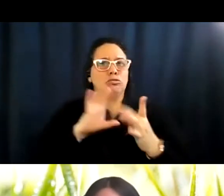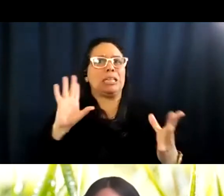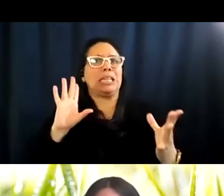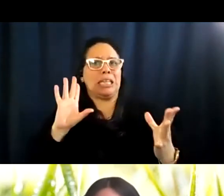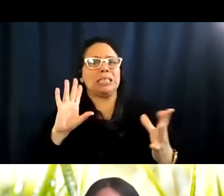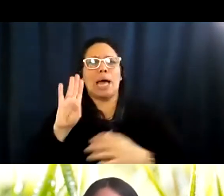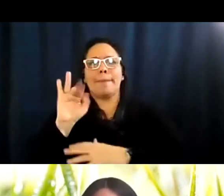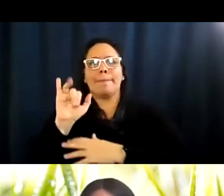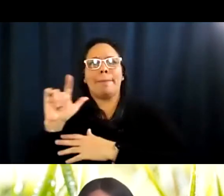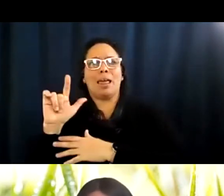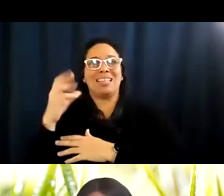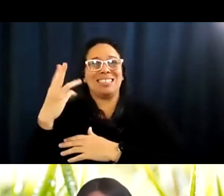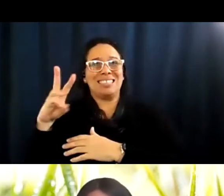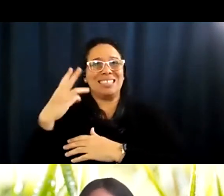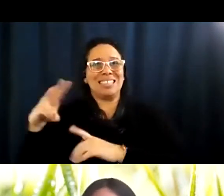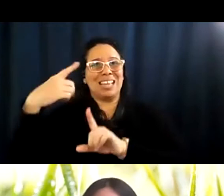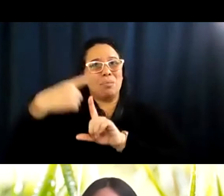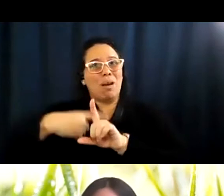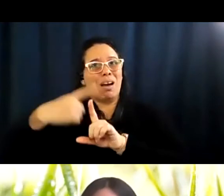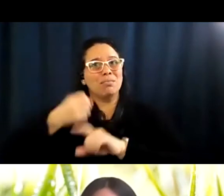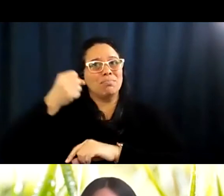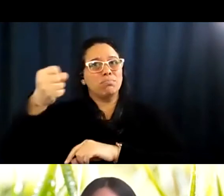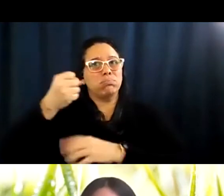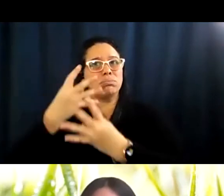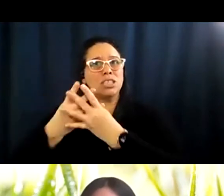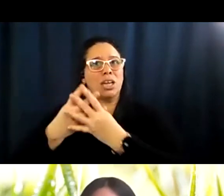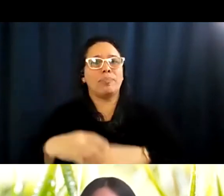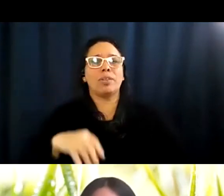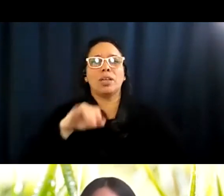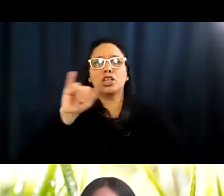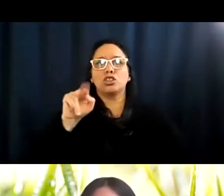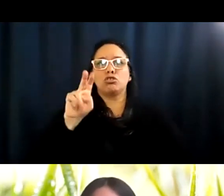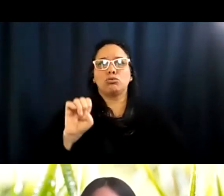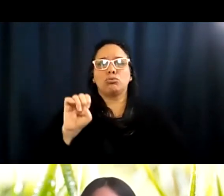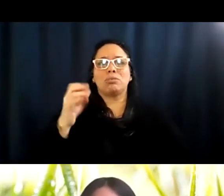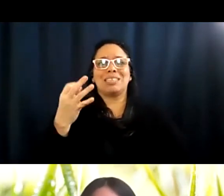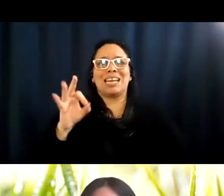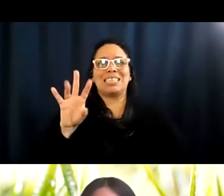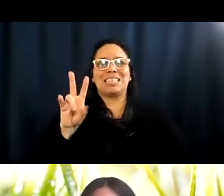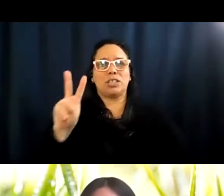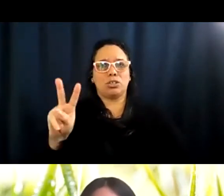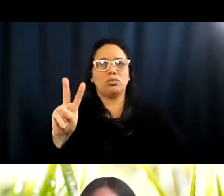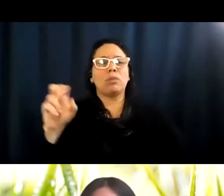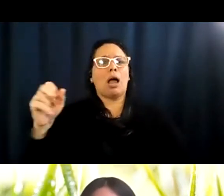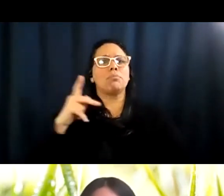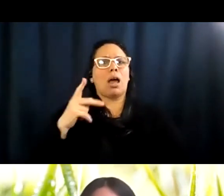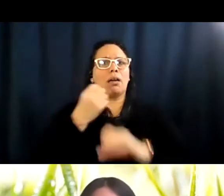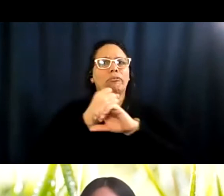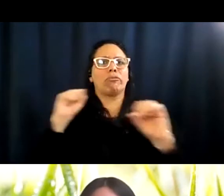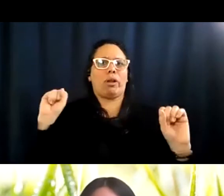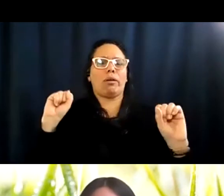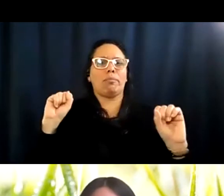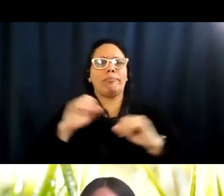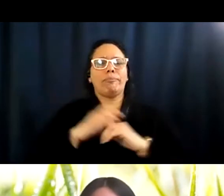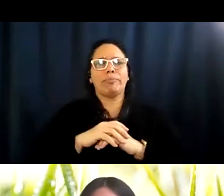16 months incarcerated. In June of 1972, she won her freedom back after an